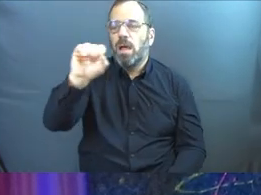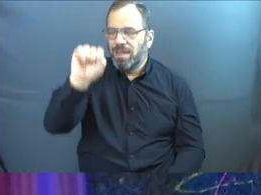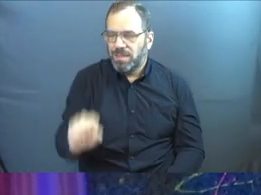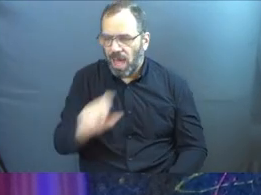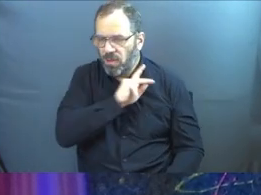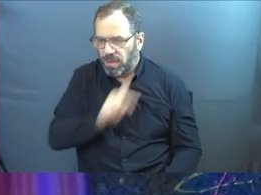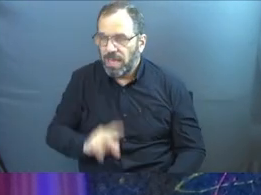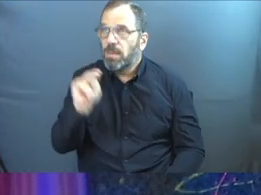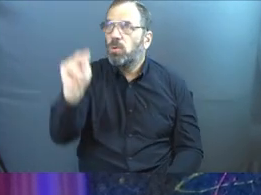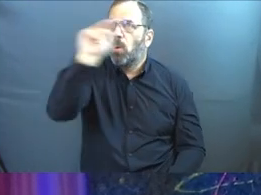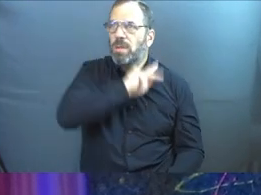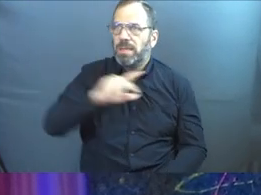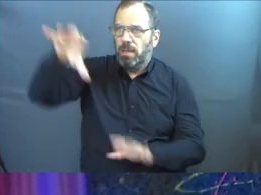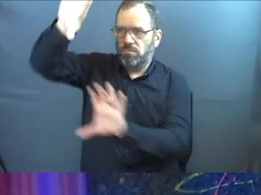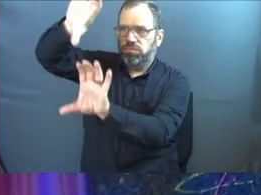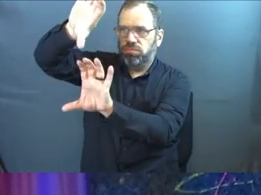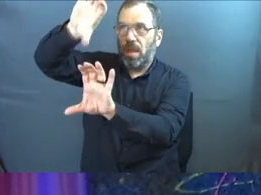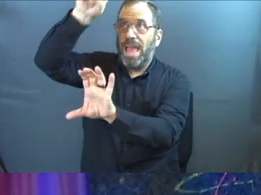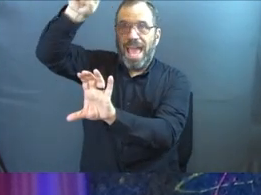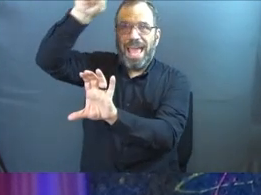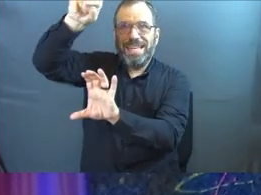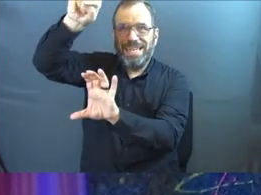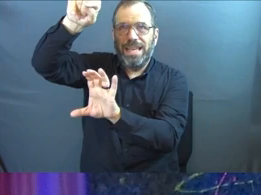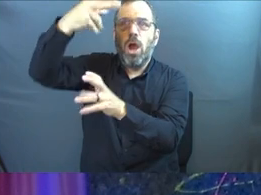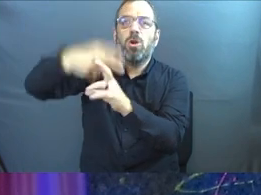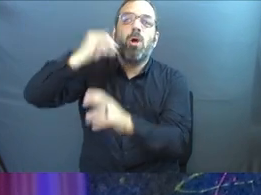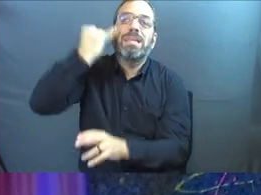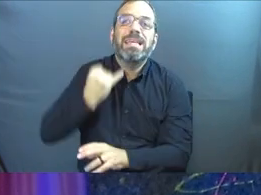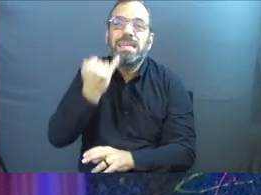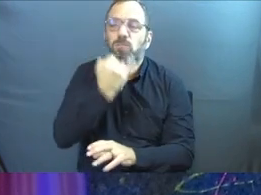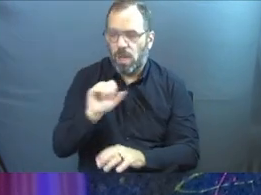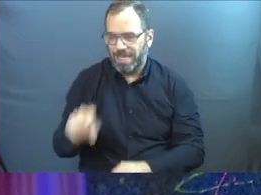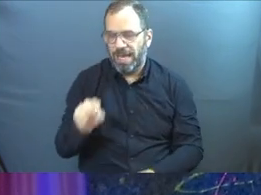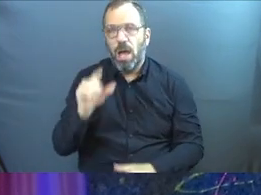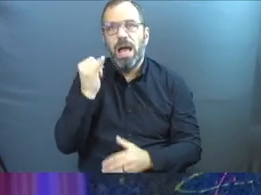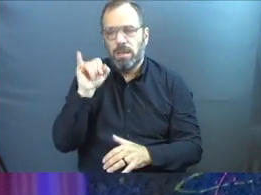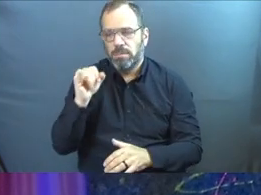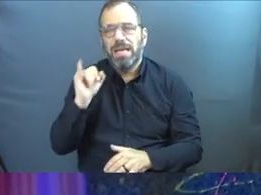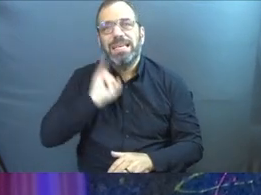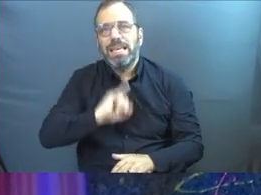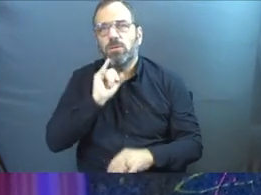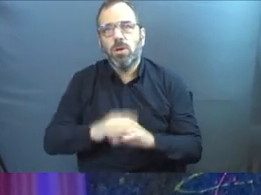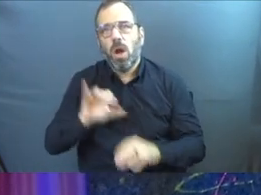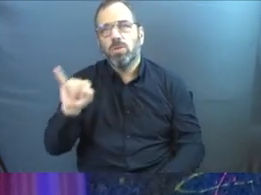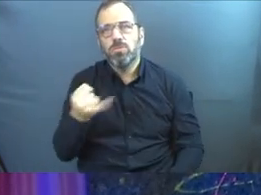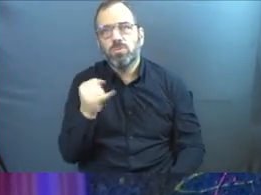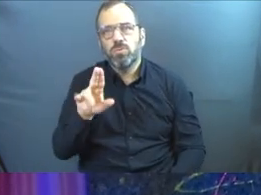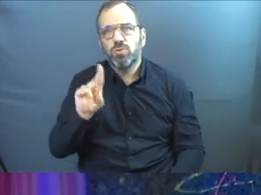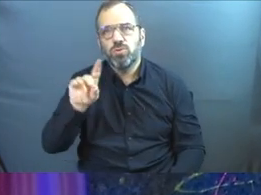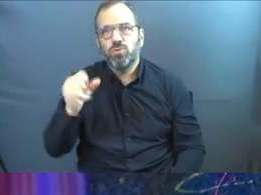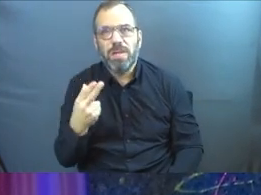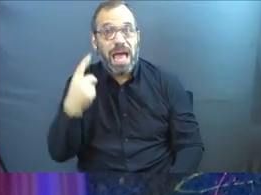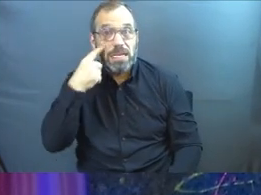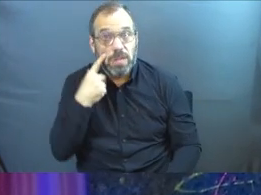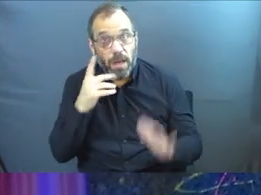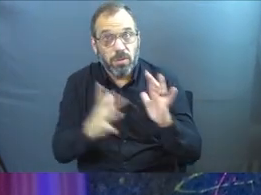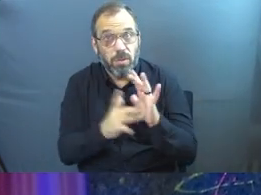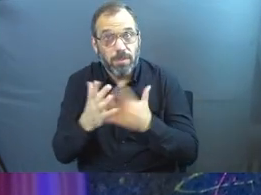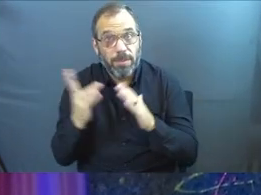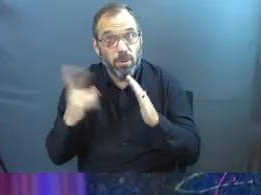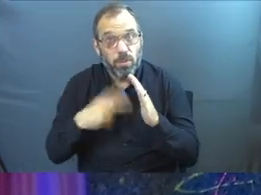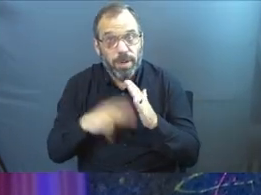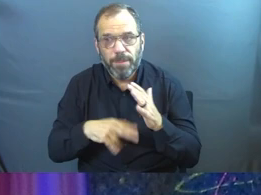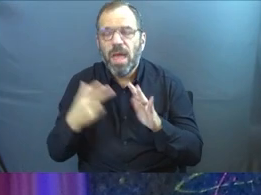and it becomes the northern kingdom. And the northern kingdom is called Israel and the southern kingdom is called Judah. And some of you guys have already seen that in your Bible